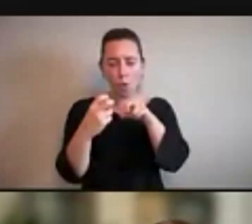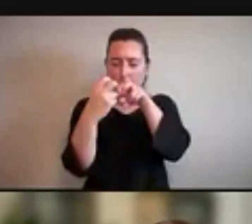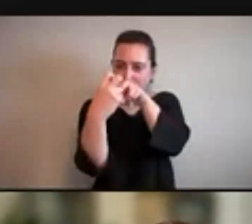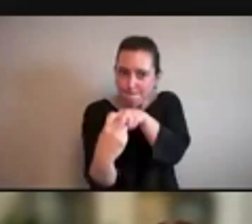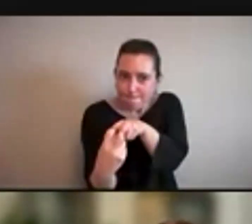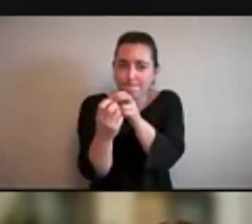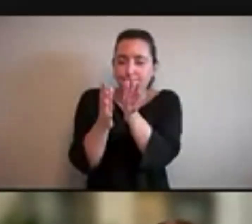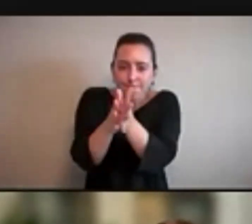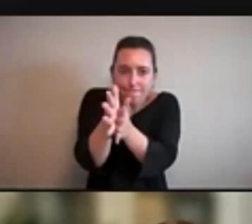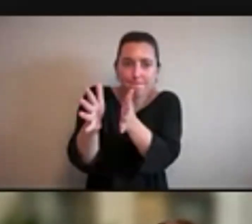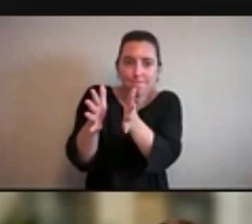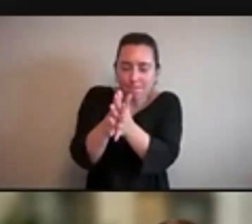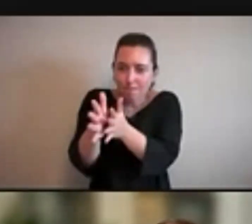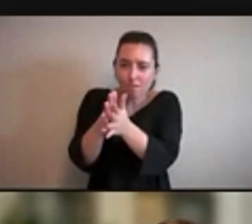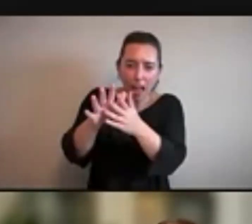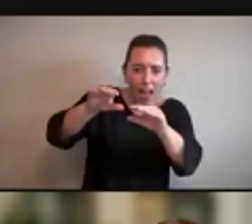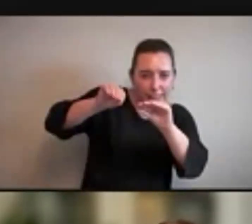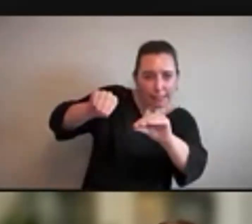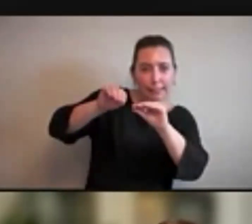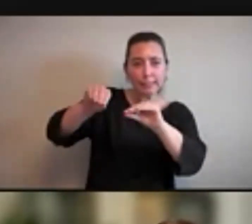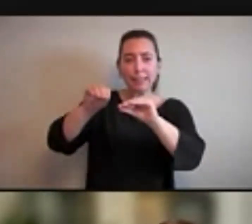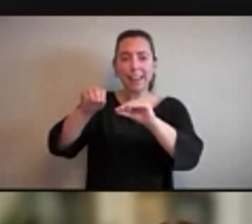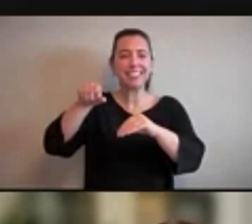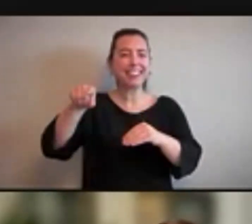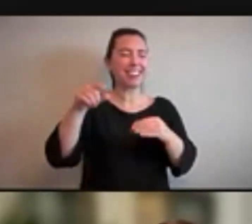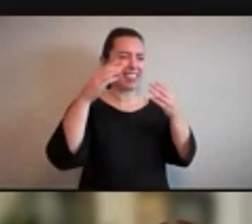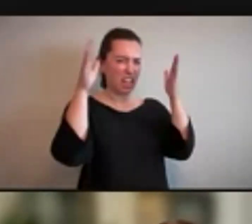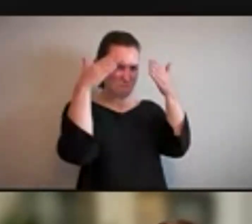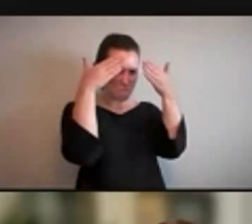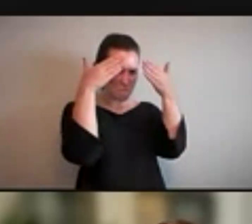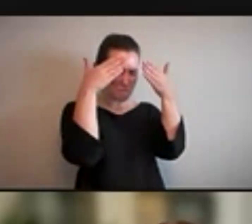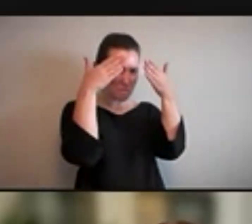people. And I guess what we do is, we are now